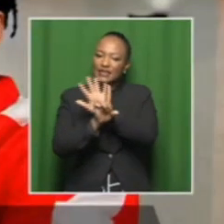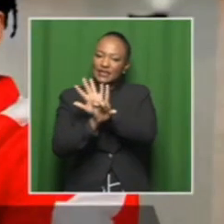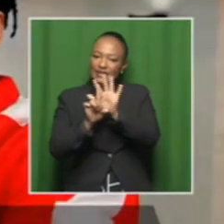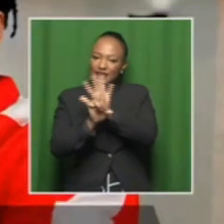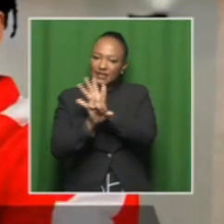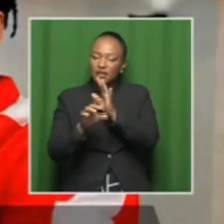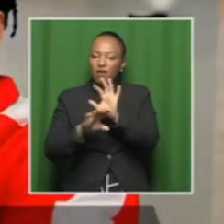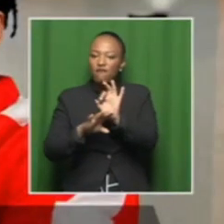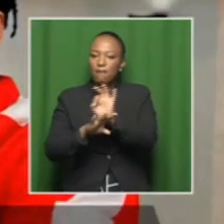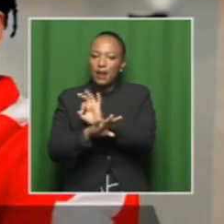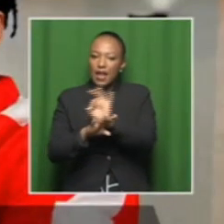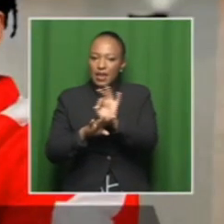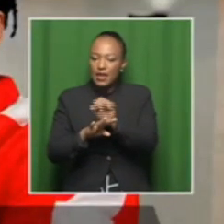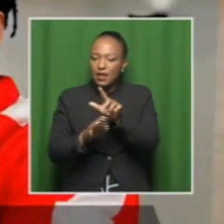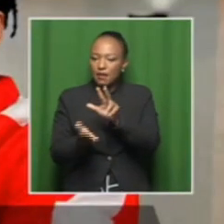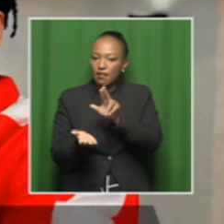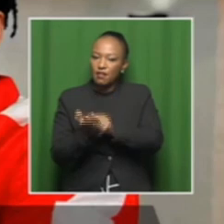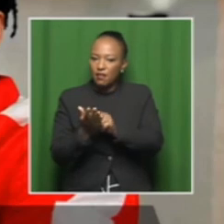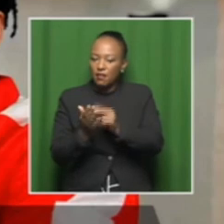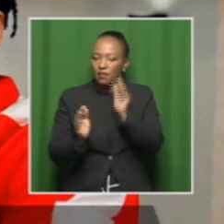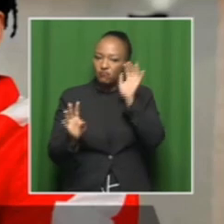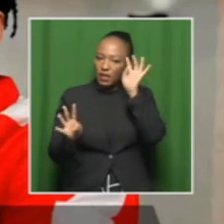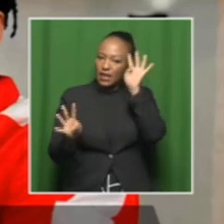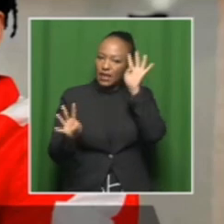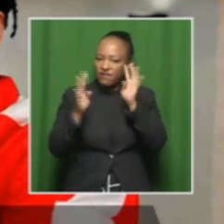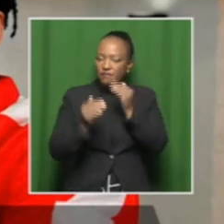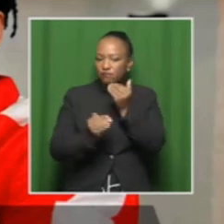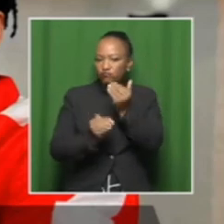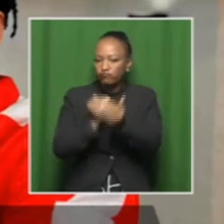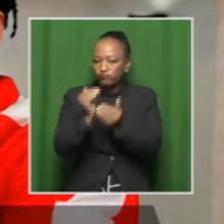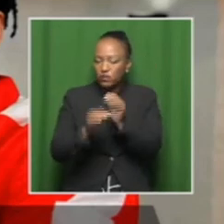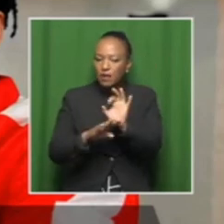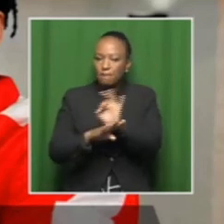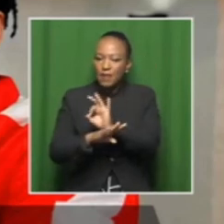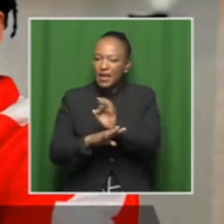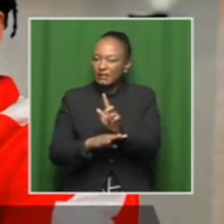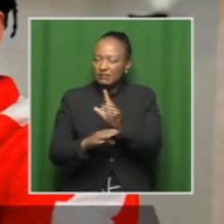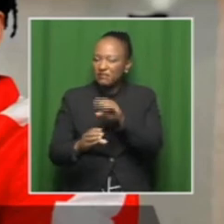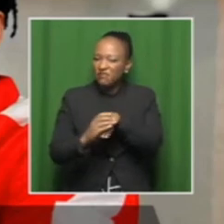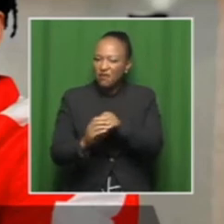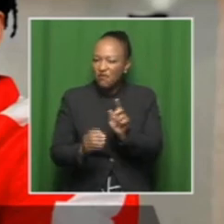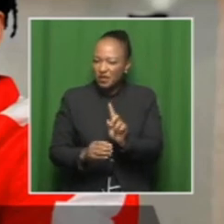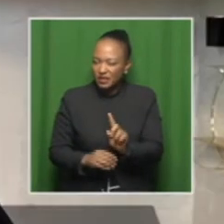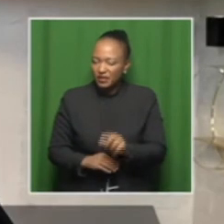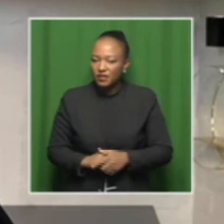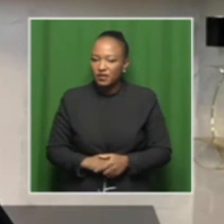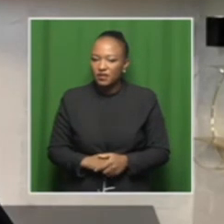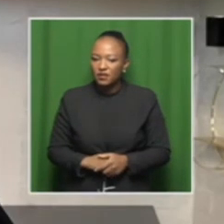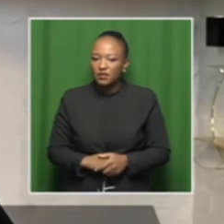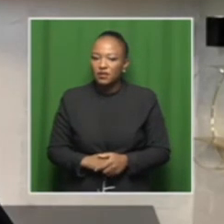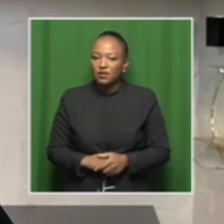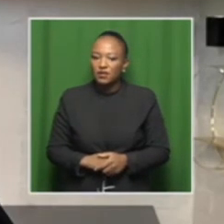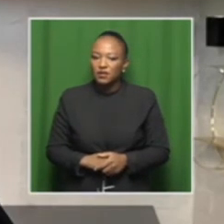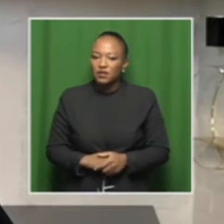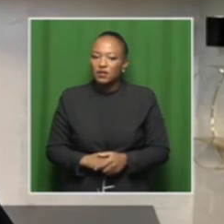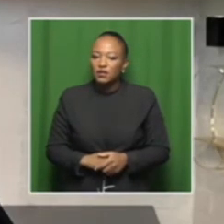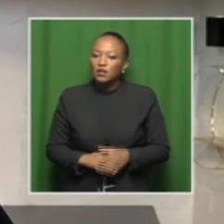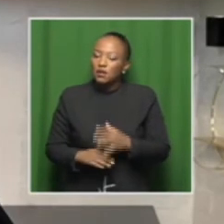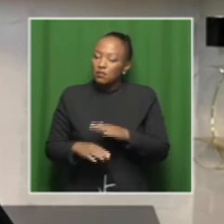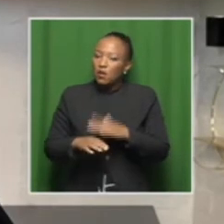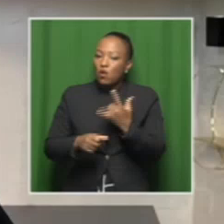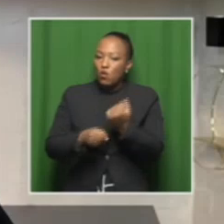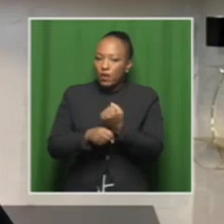planning a podcast. Just take us through the creative Don't you have any process other pictures, of guys? planning a Oh, podcast. wow. What goes into that? Save There's 4 more pictures. work that goes into